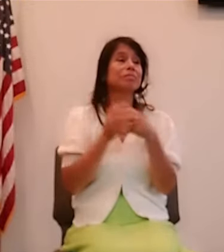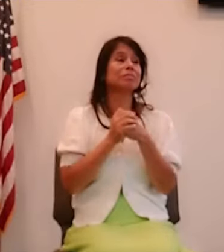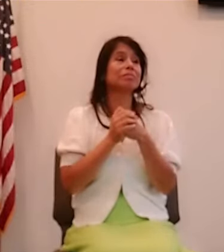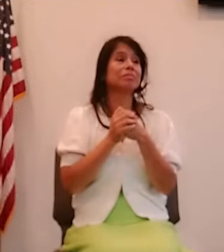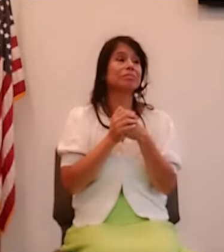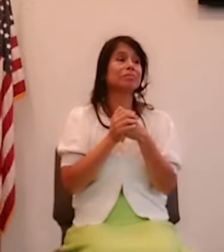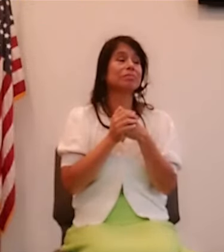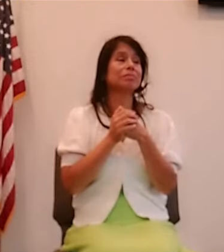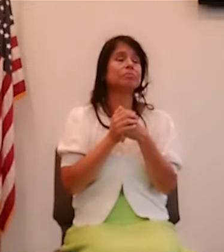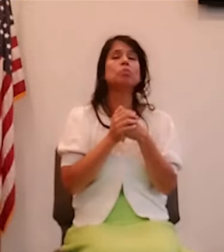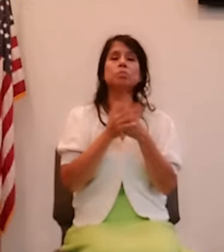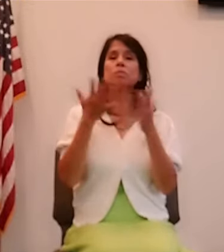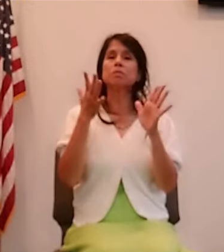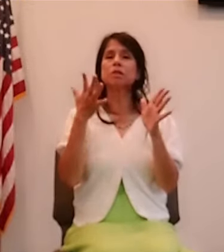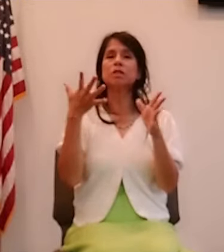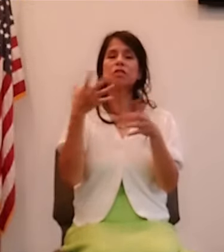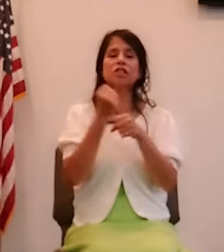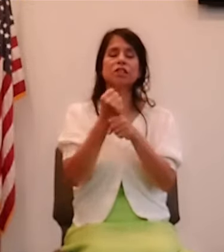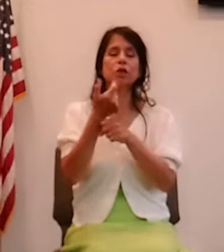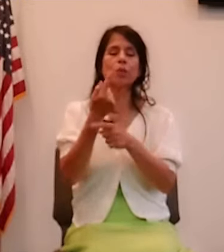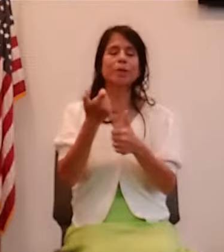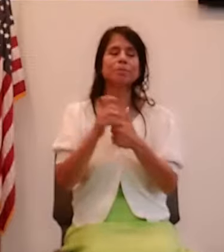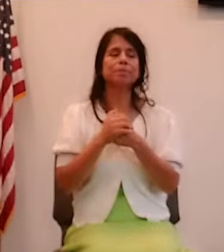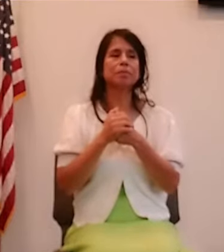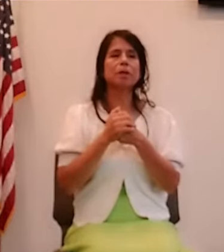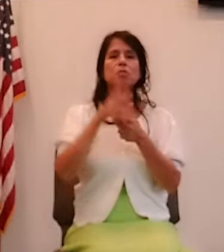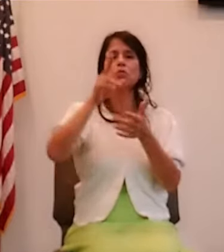We're going to end on this. I'm going to read